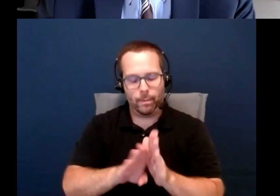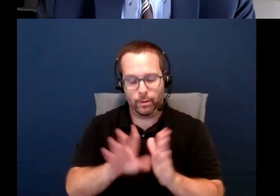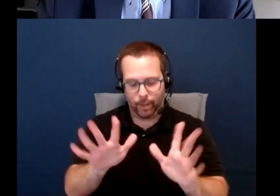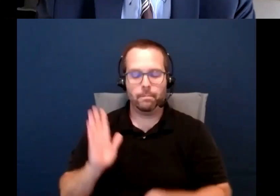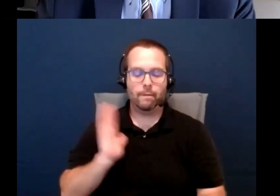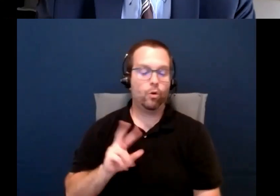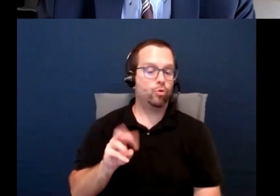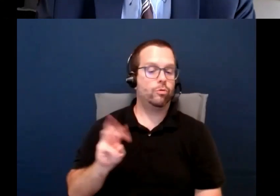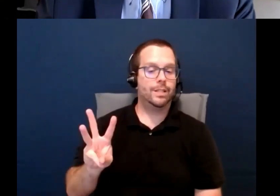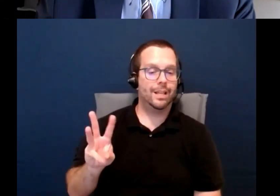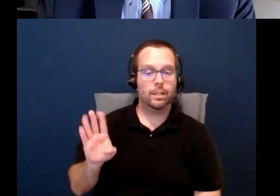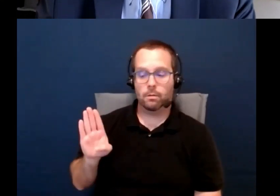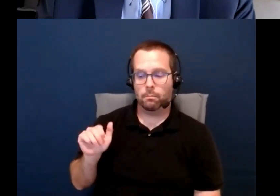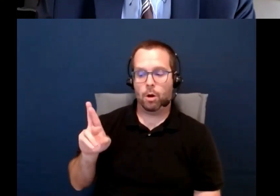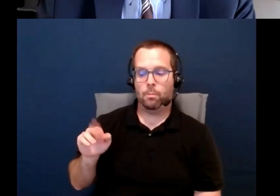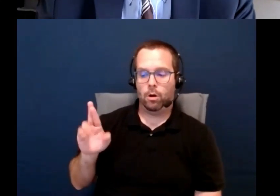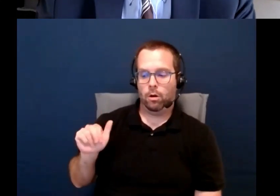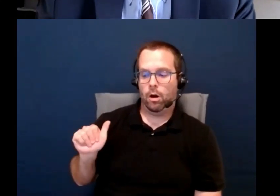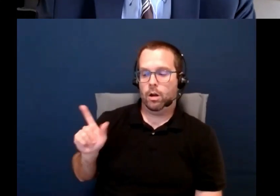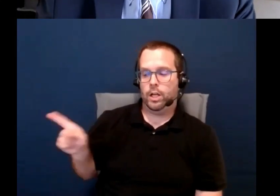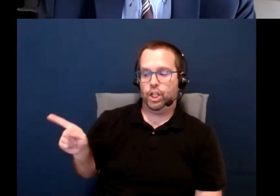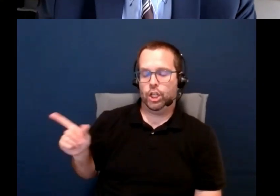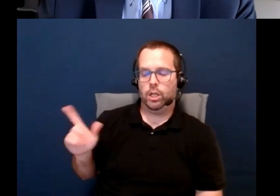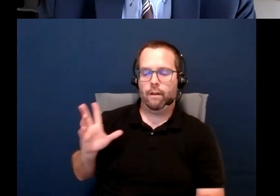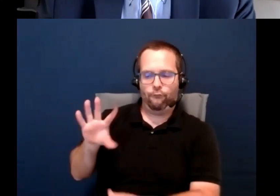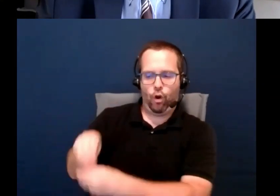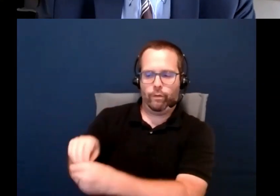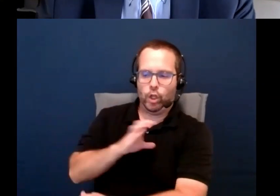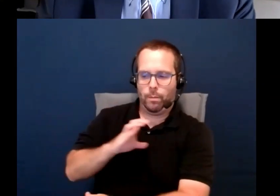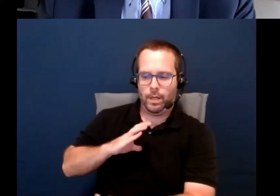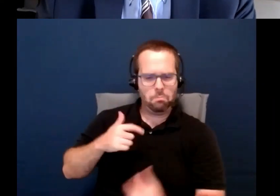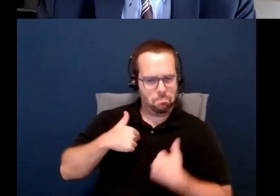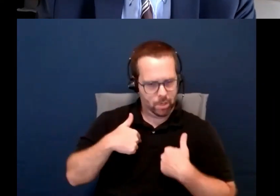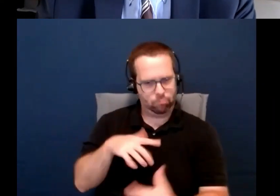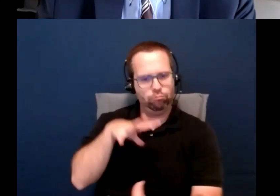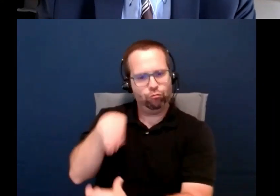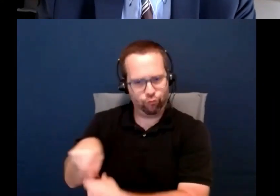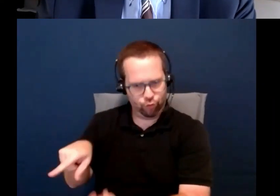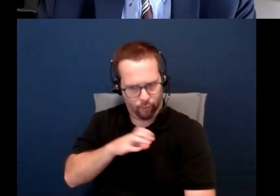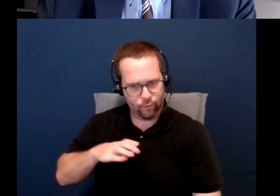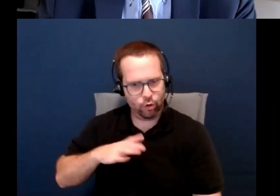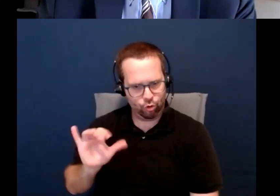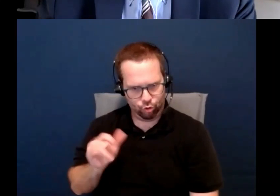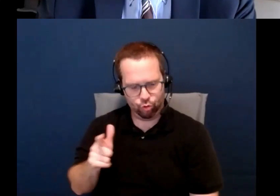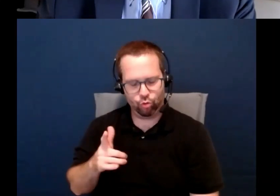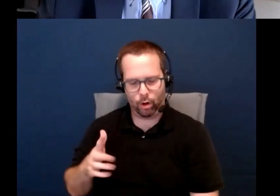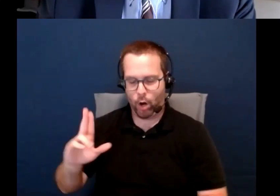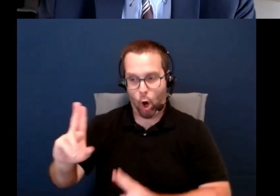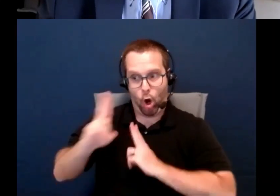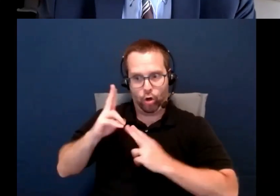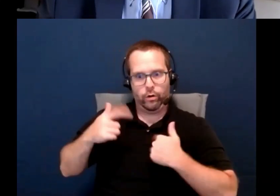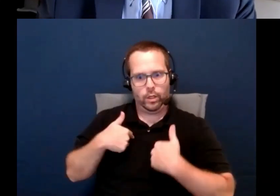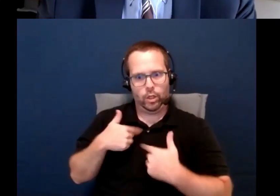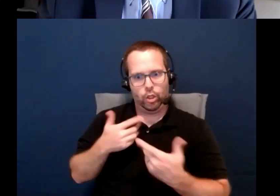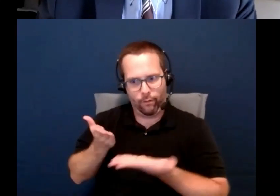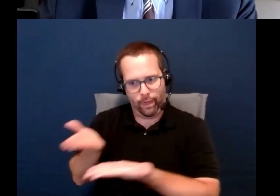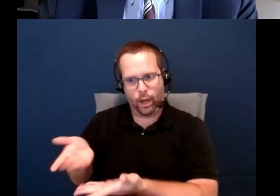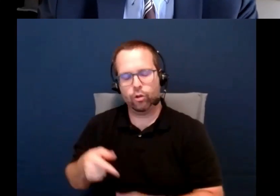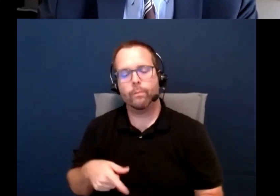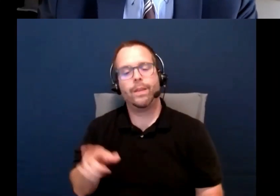a committee that I had the honor of also serving, that we considered it to